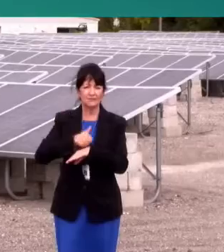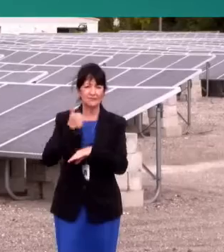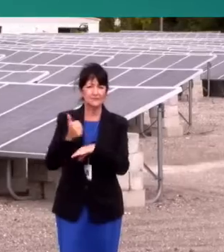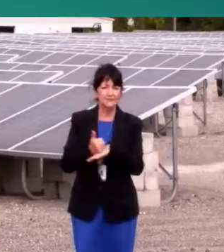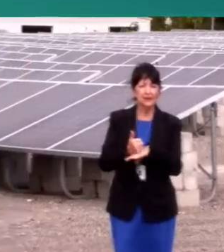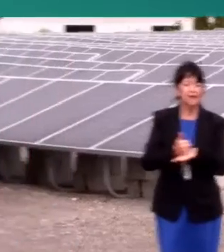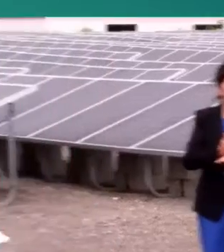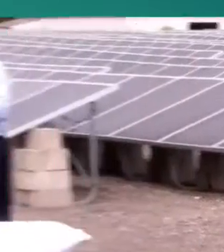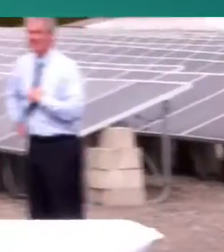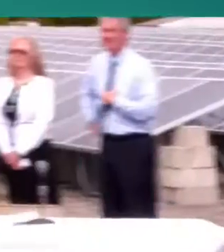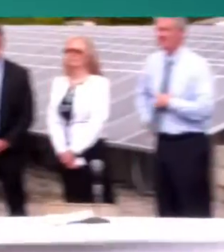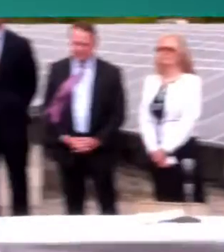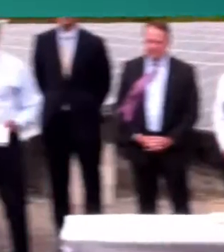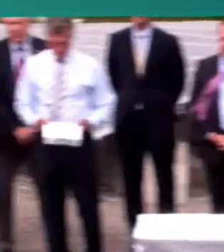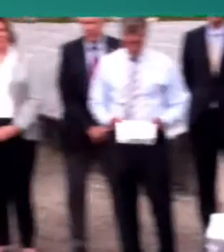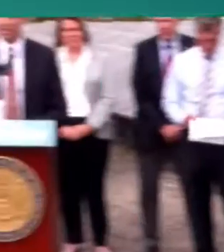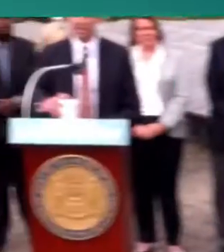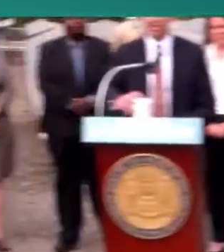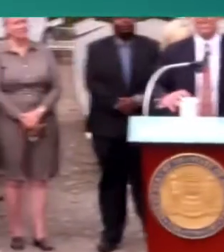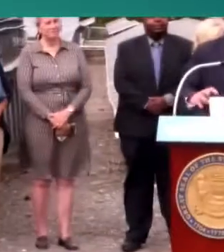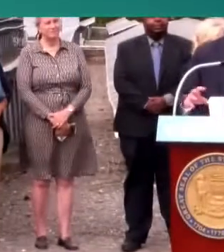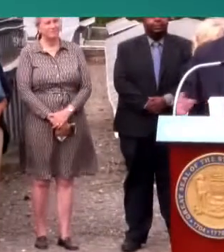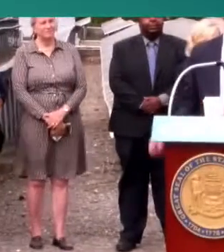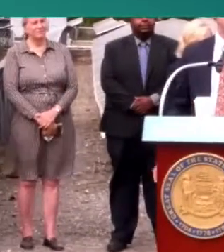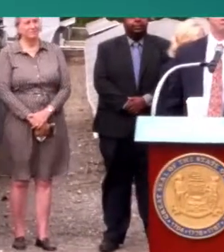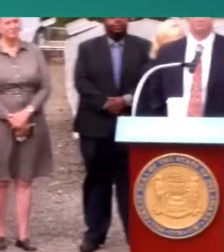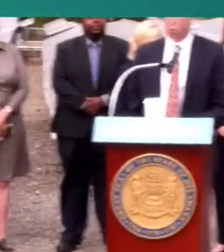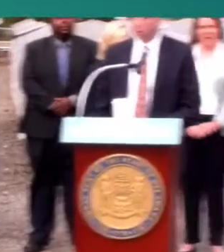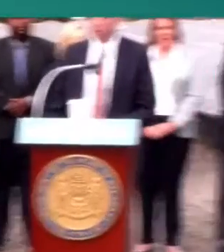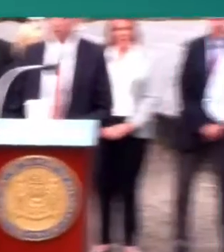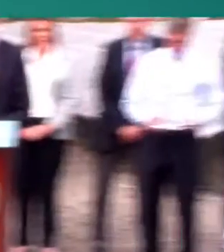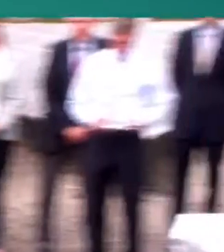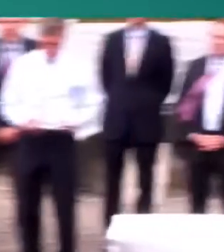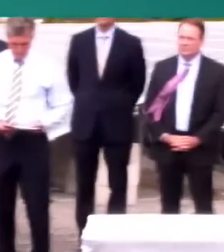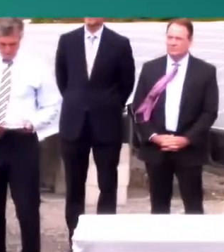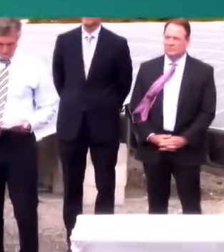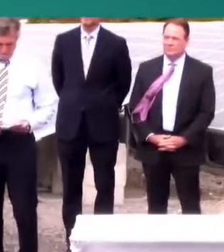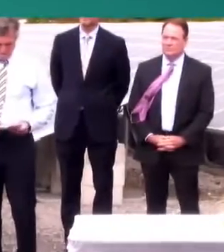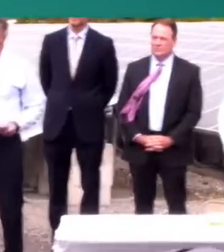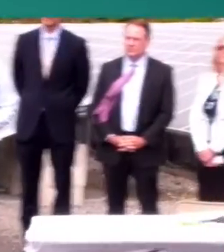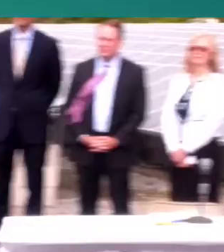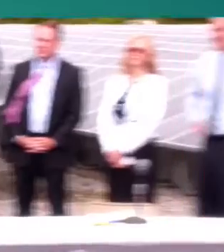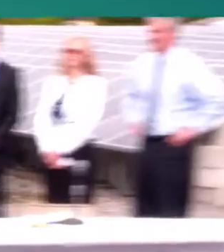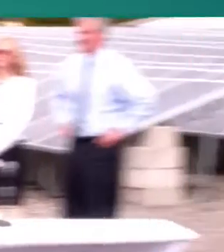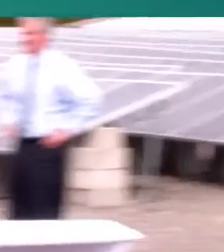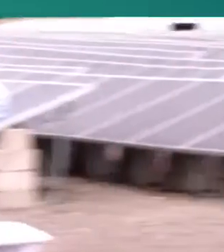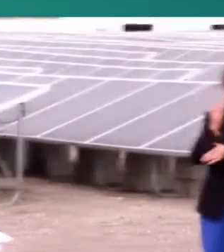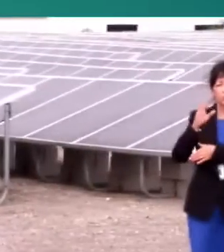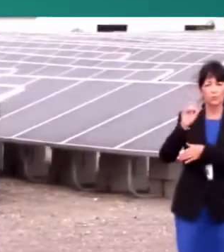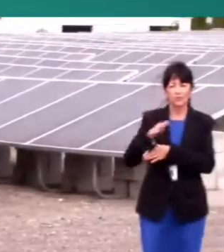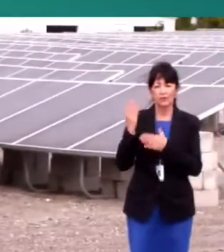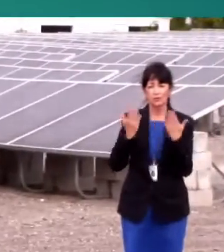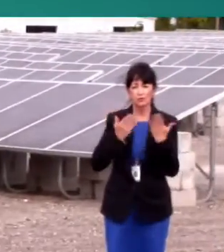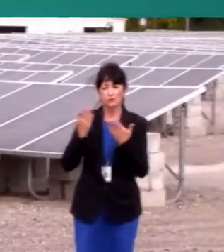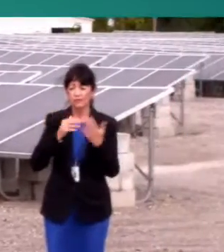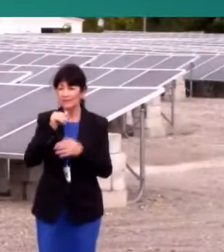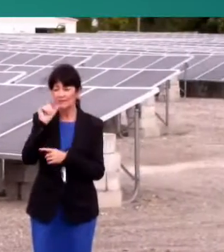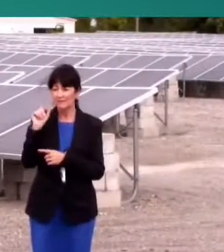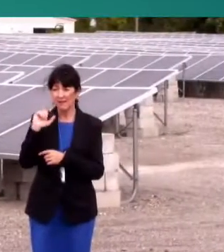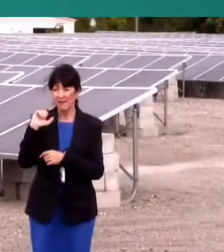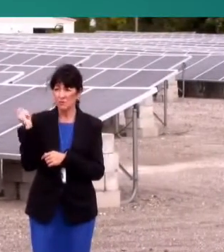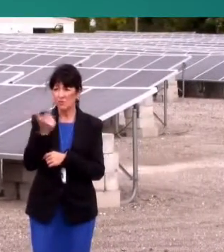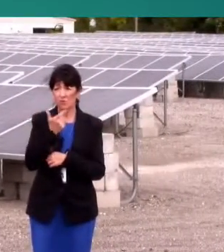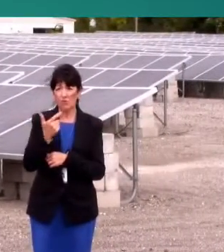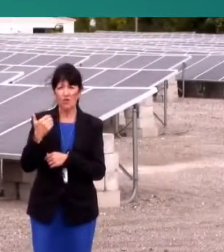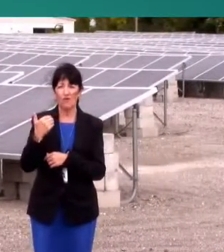businesses, and nonprofits, and other groups to access clean energy through a subscription service. Not everyone has a rooftop or